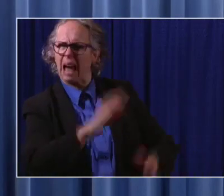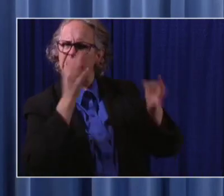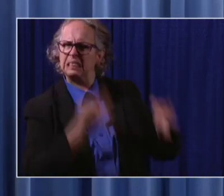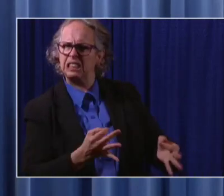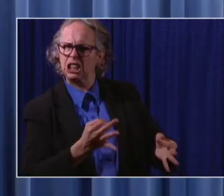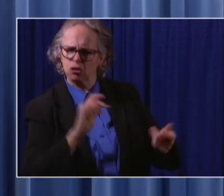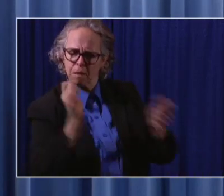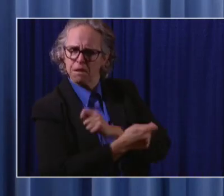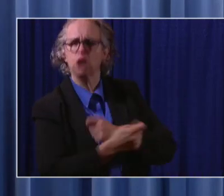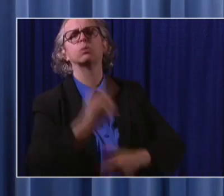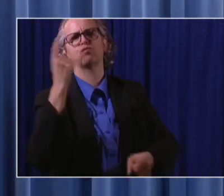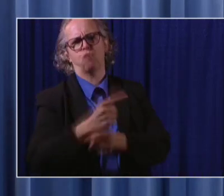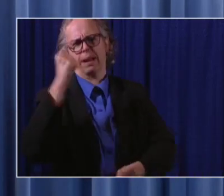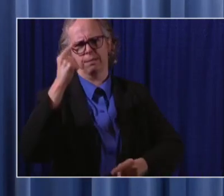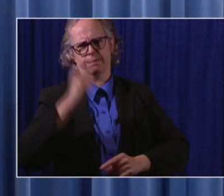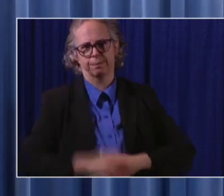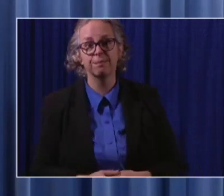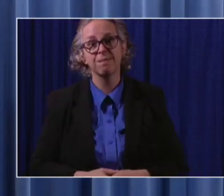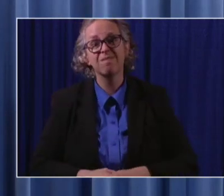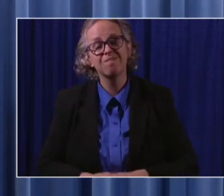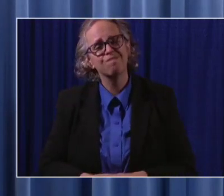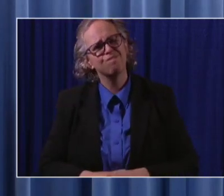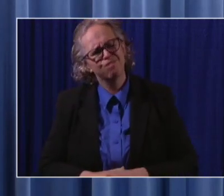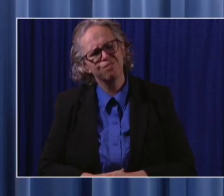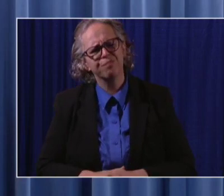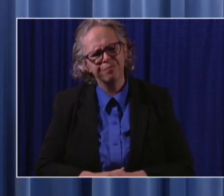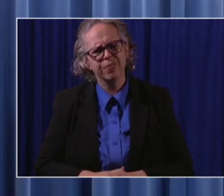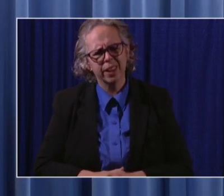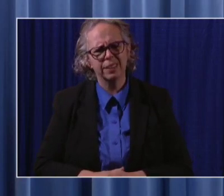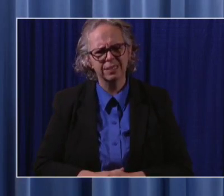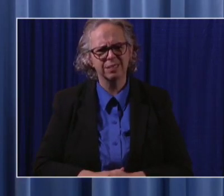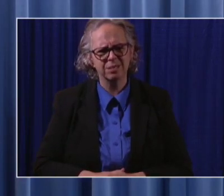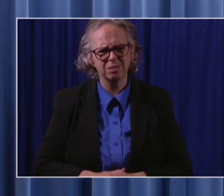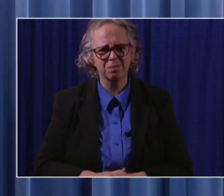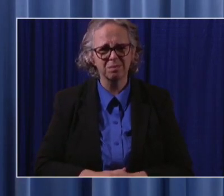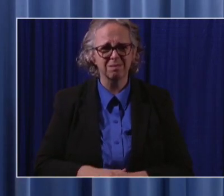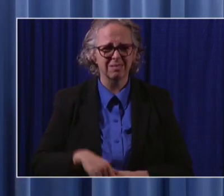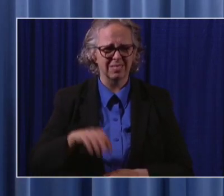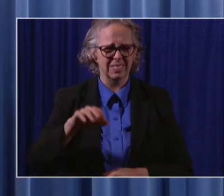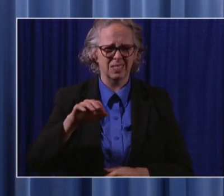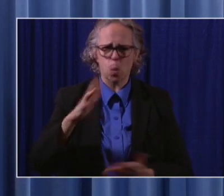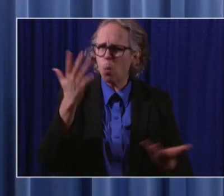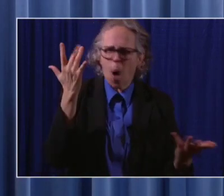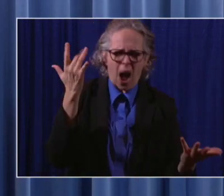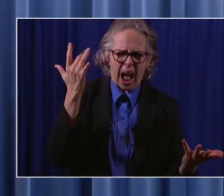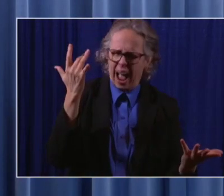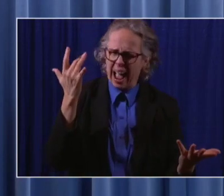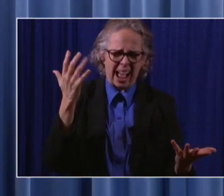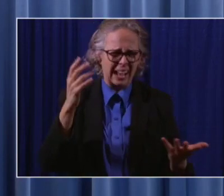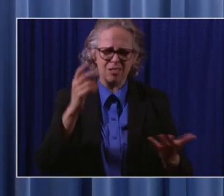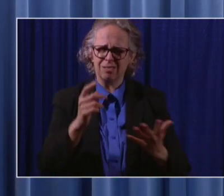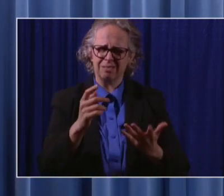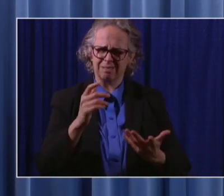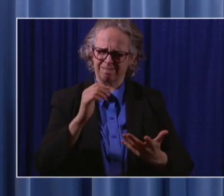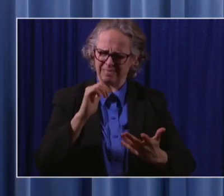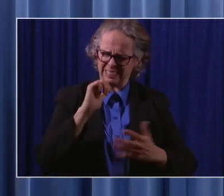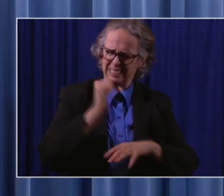I believe that their process in arriving at this original decision was fundamentally flawed.